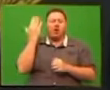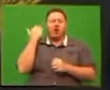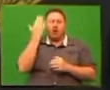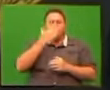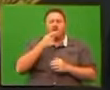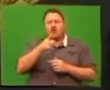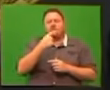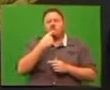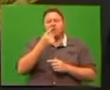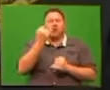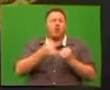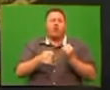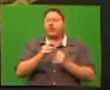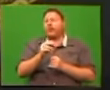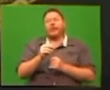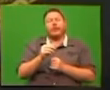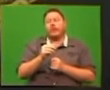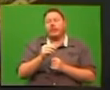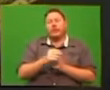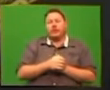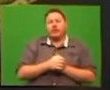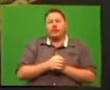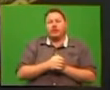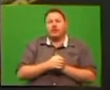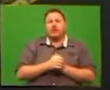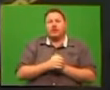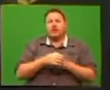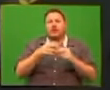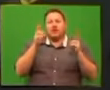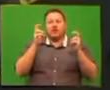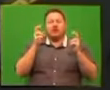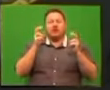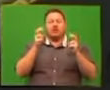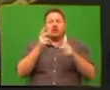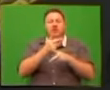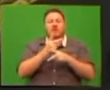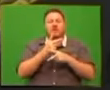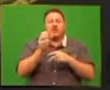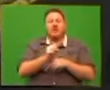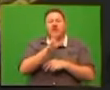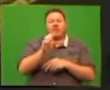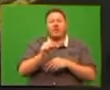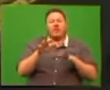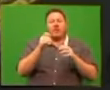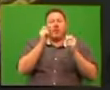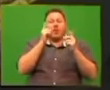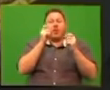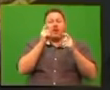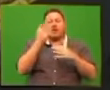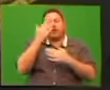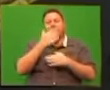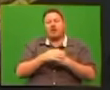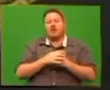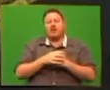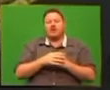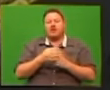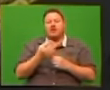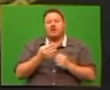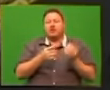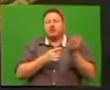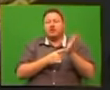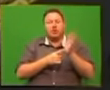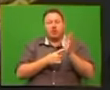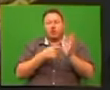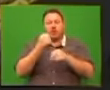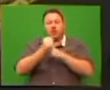our collective urgent attention. The issues keeping South Africans awake at night have been self-evident for years.